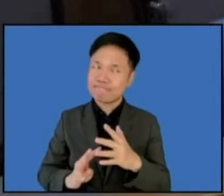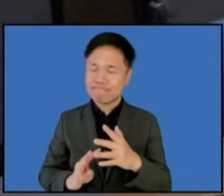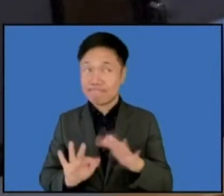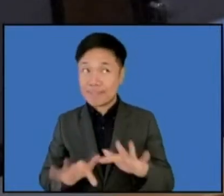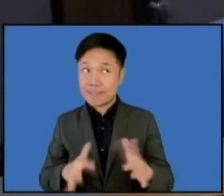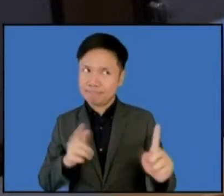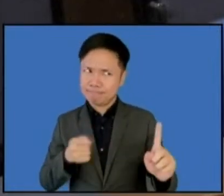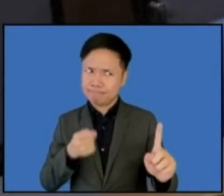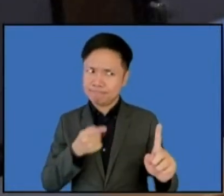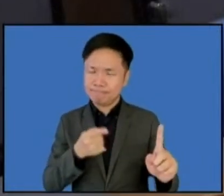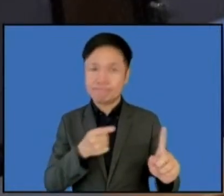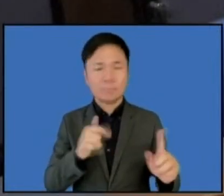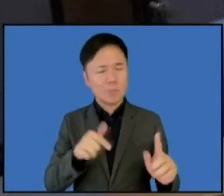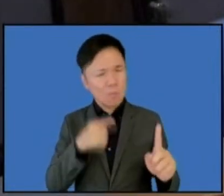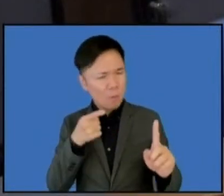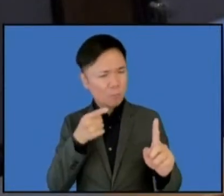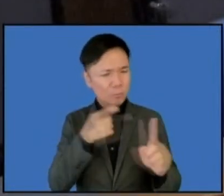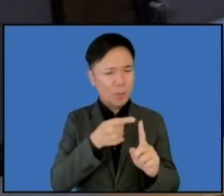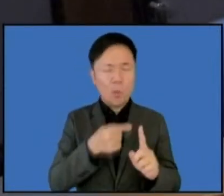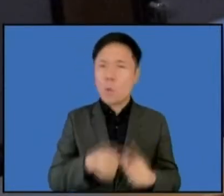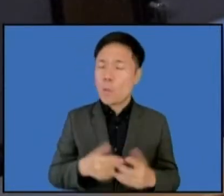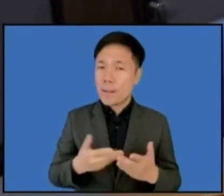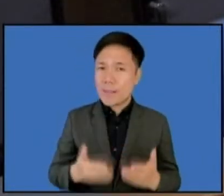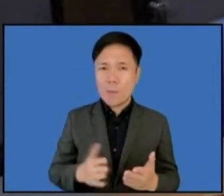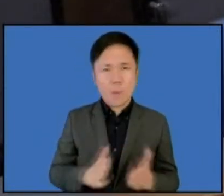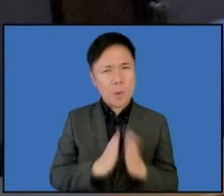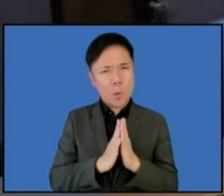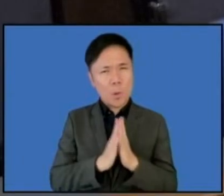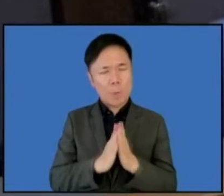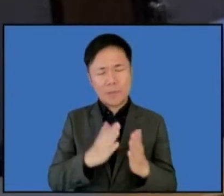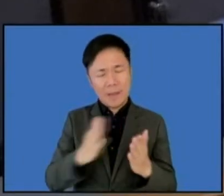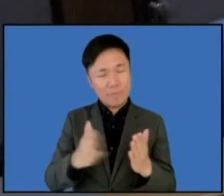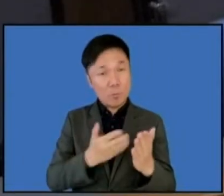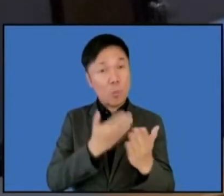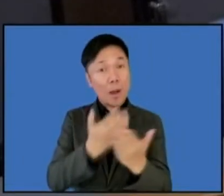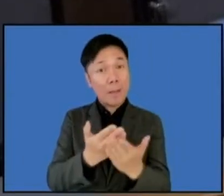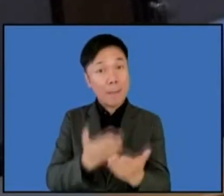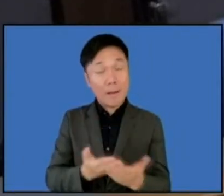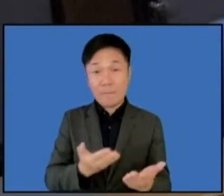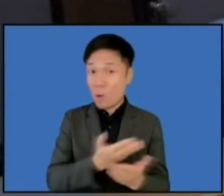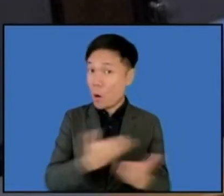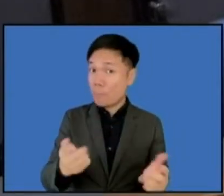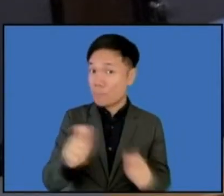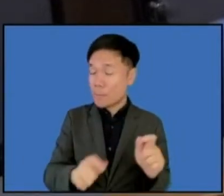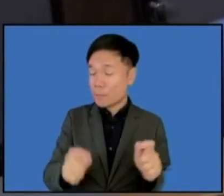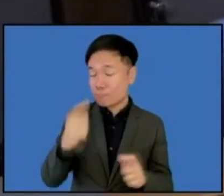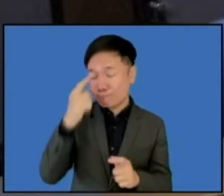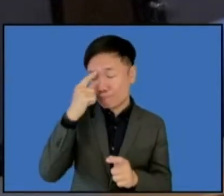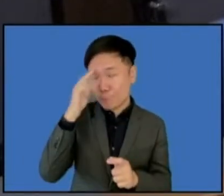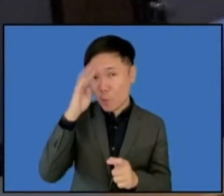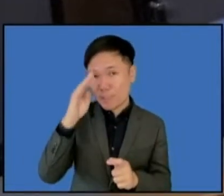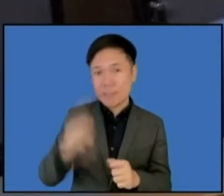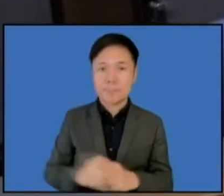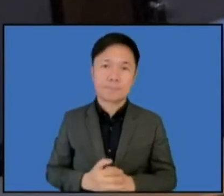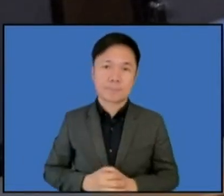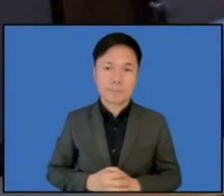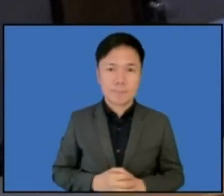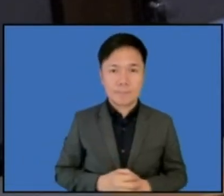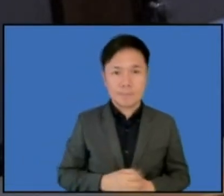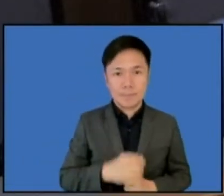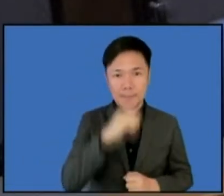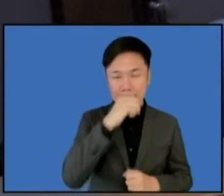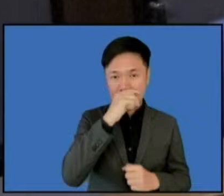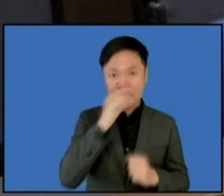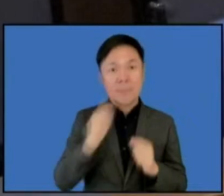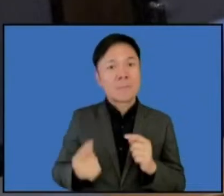closer to our objectives, we have the following recommendations to all concerned. 1. We have experienced